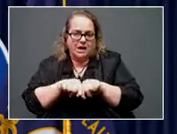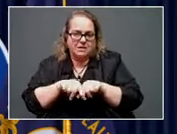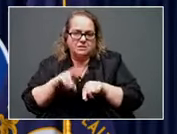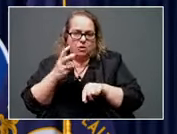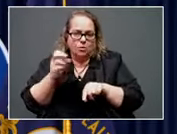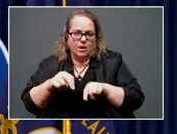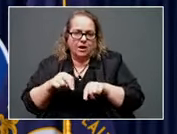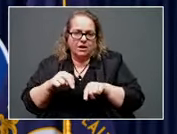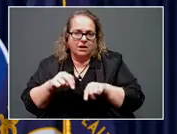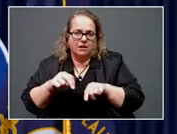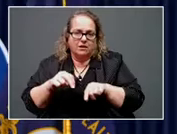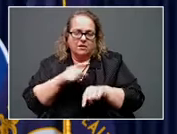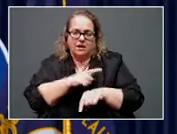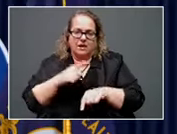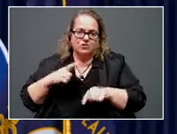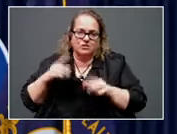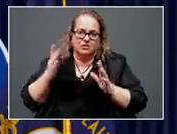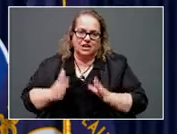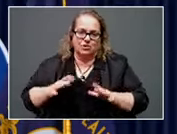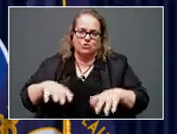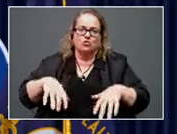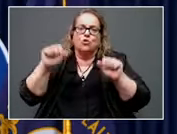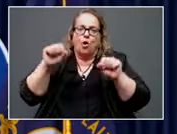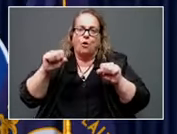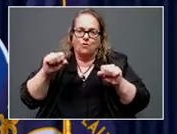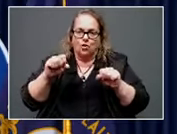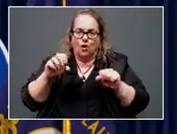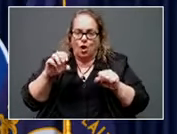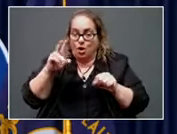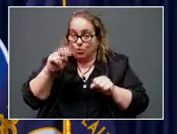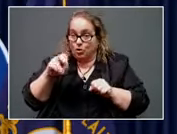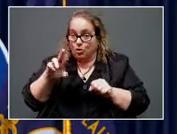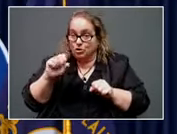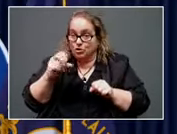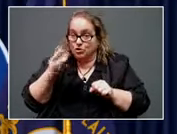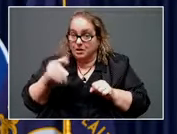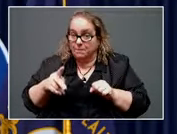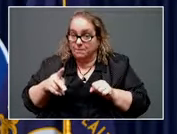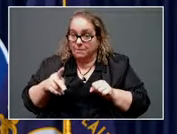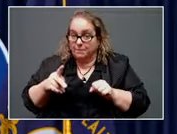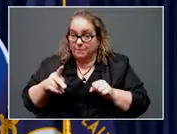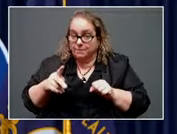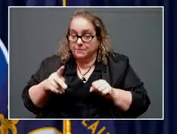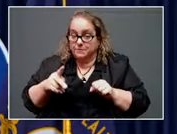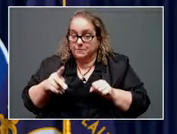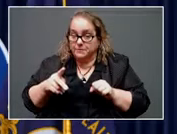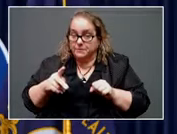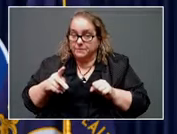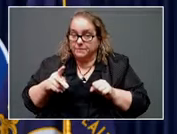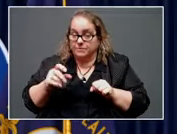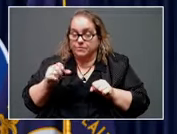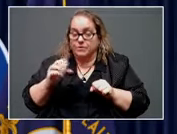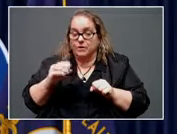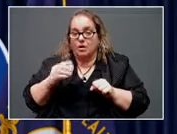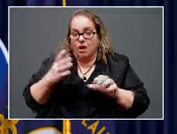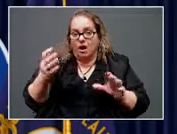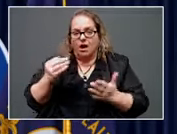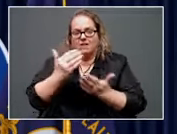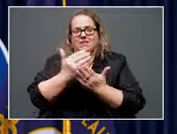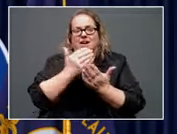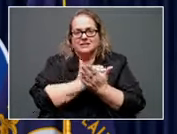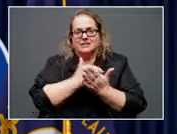Assembly took over the management, took ownership of the pandemic. So there's going to be a lot of lessons, I think, that can be